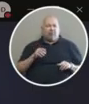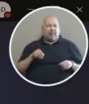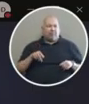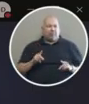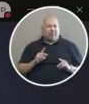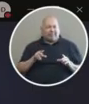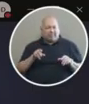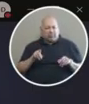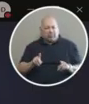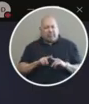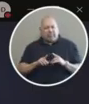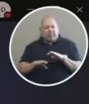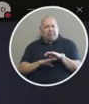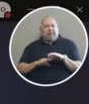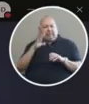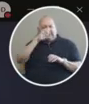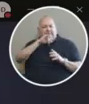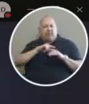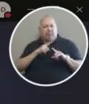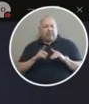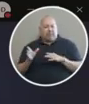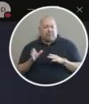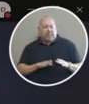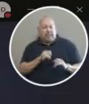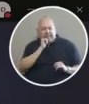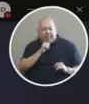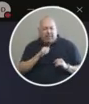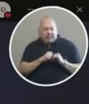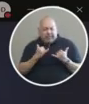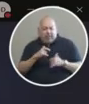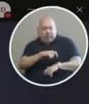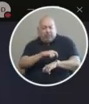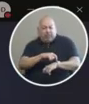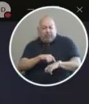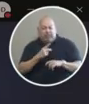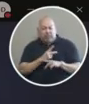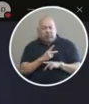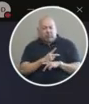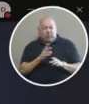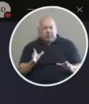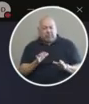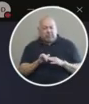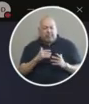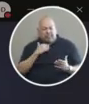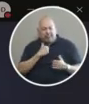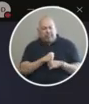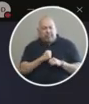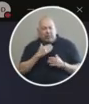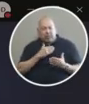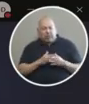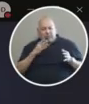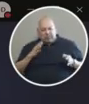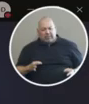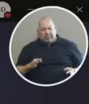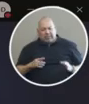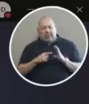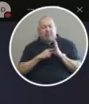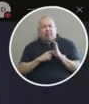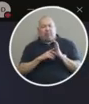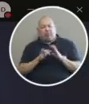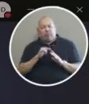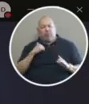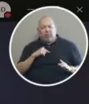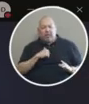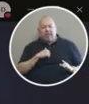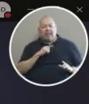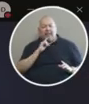opportunity to rethink basic assumptions and plans. Now is the time to make hard but prudent decisions. Representatives, we